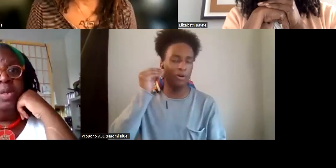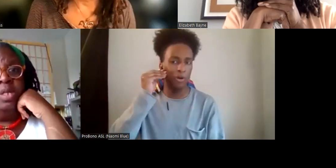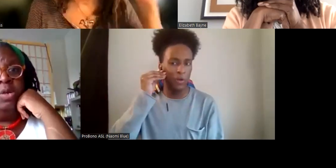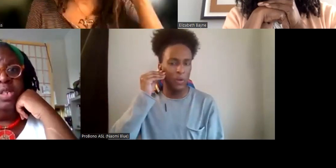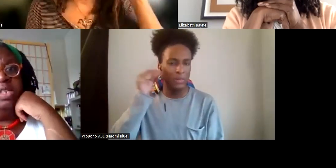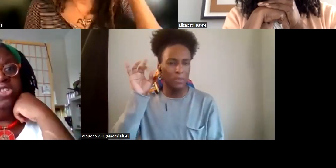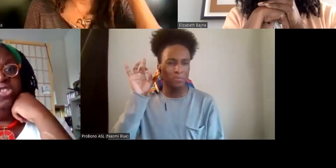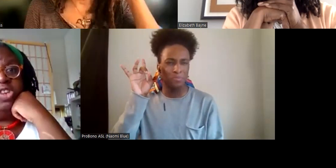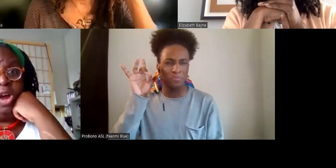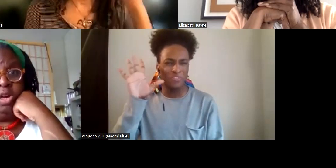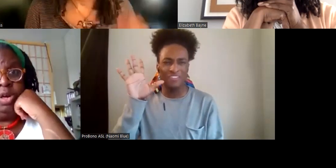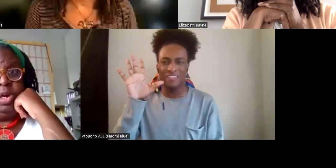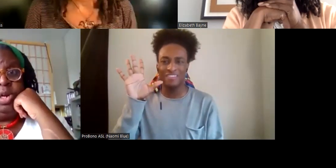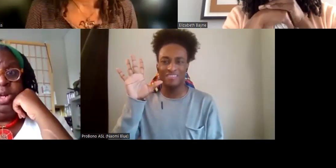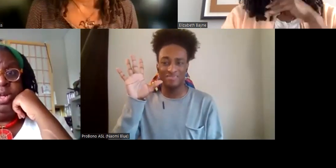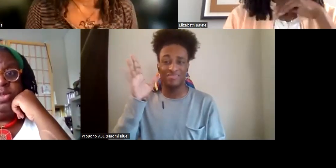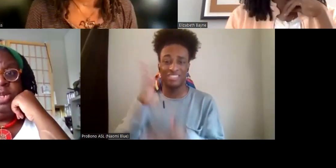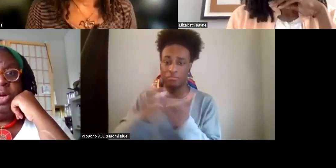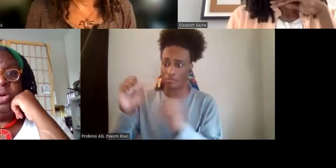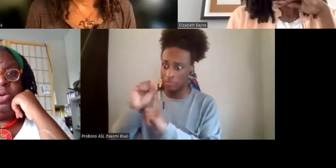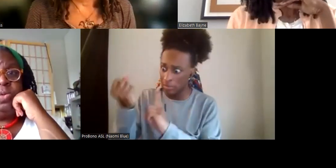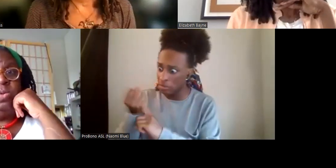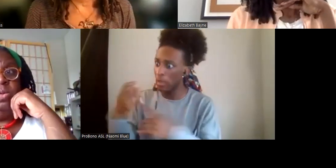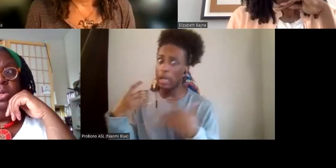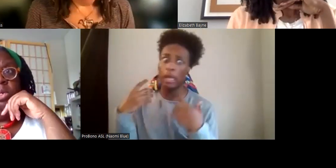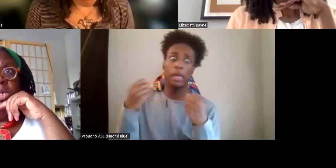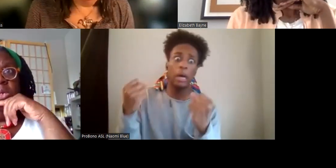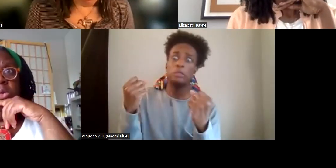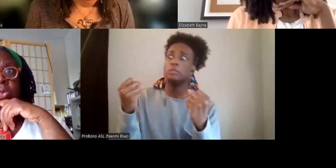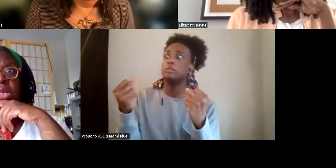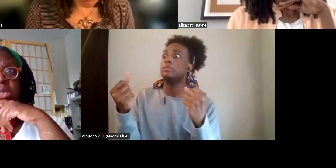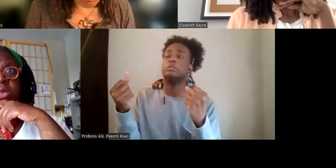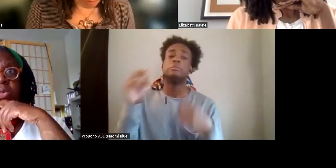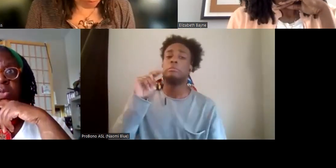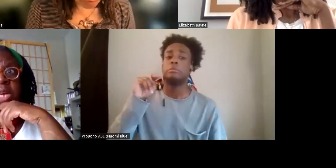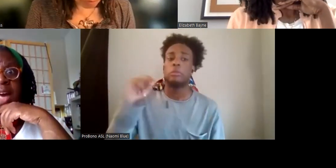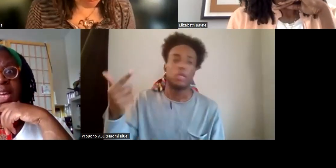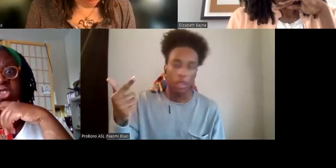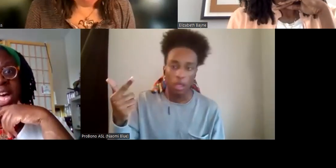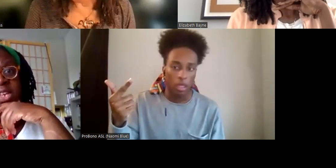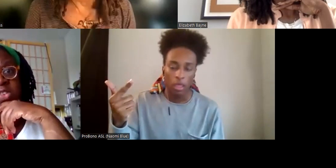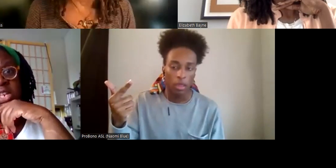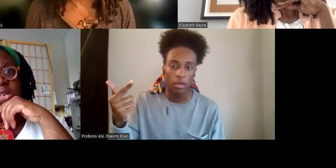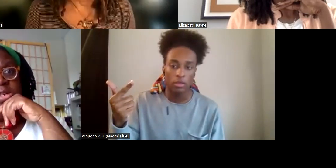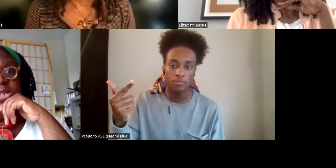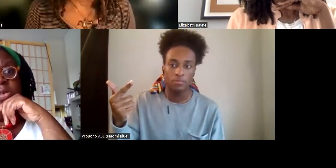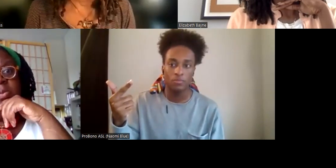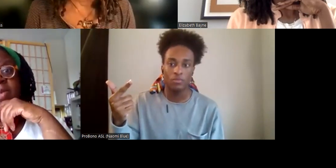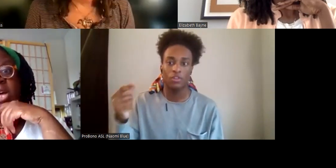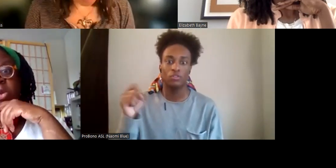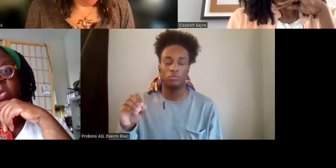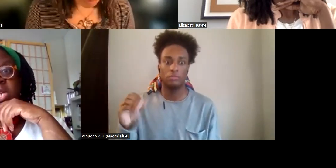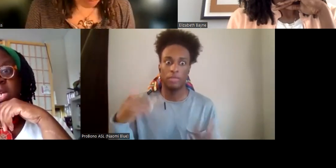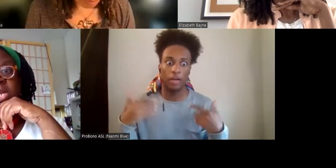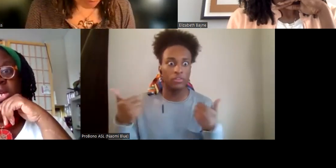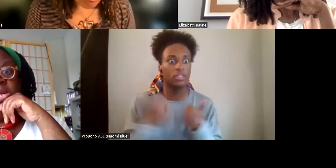horrific some of those conditions are. So we have that challenge here in terms